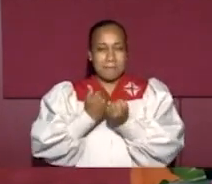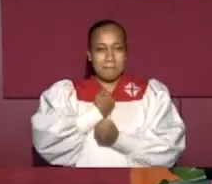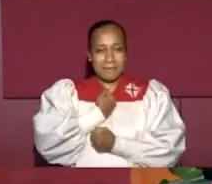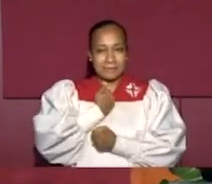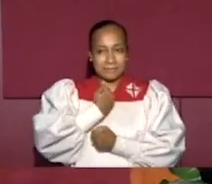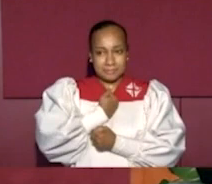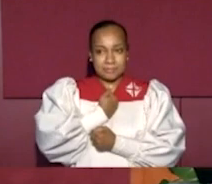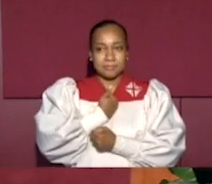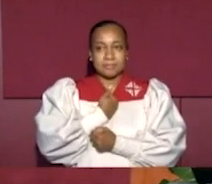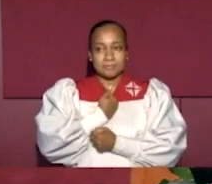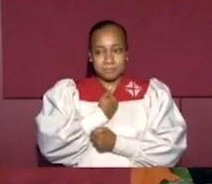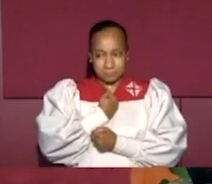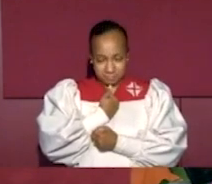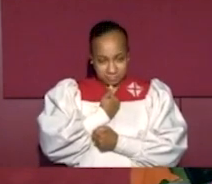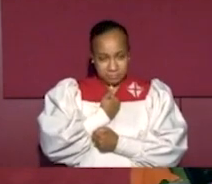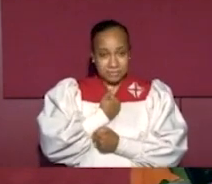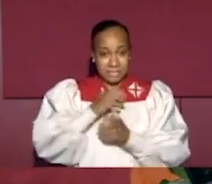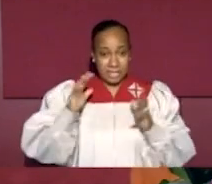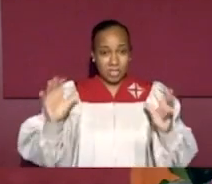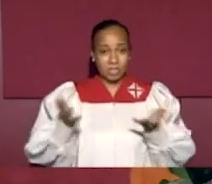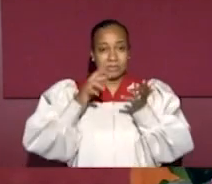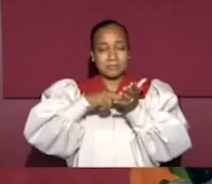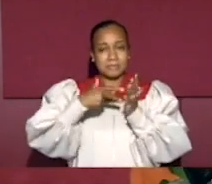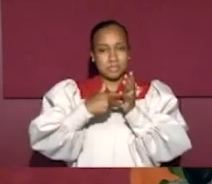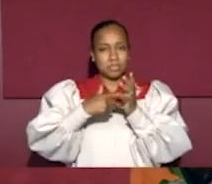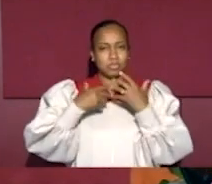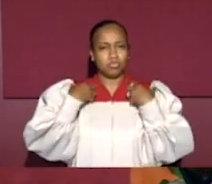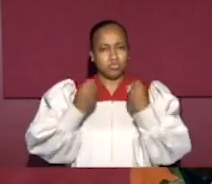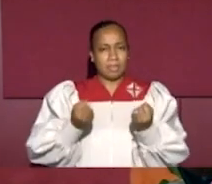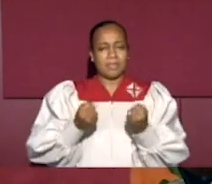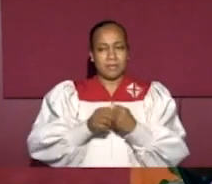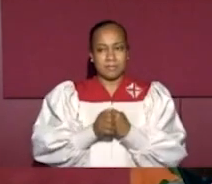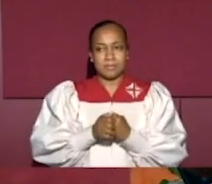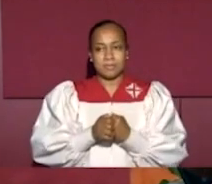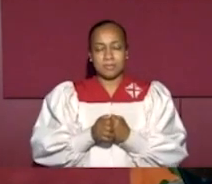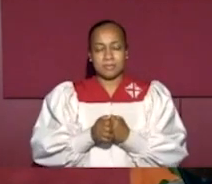myself. To encourage just means to strengthen.